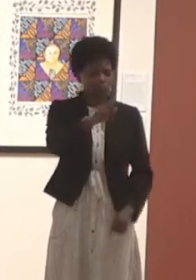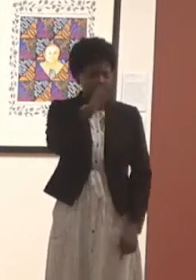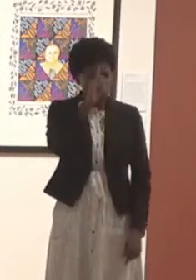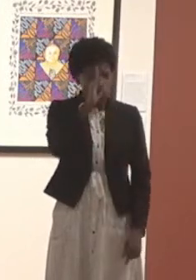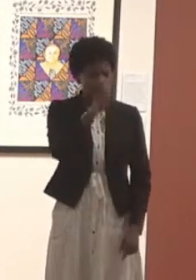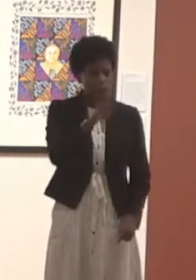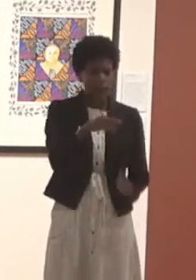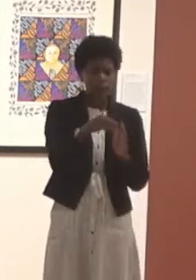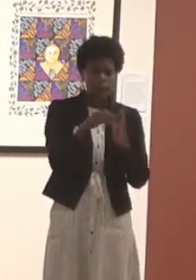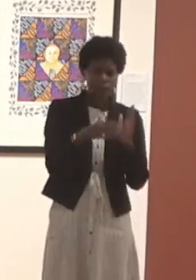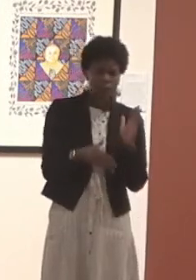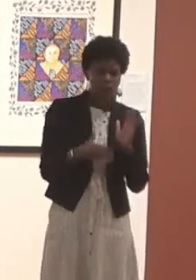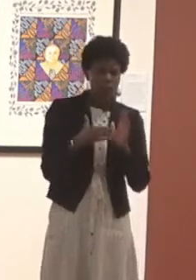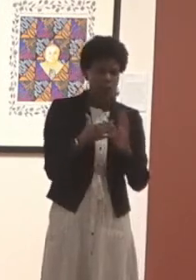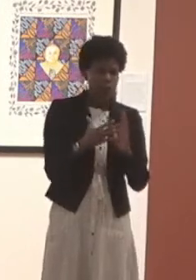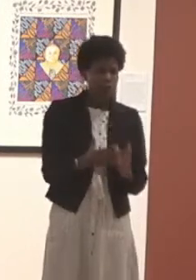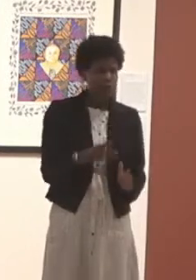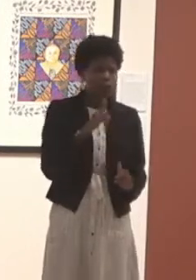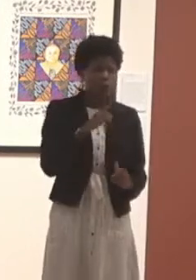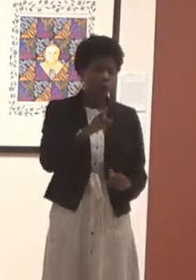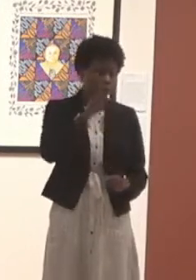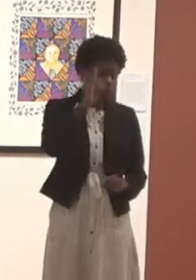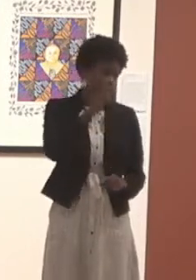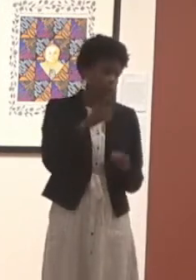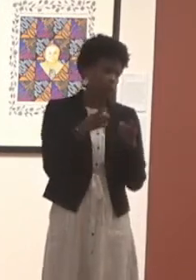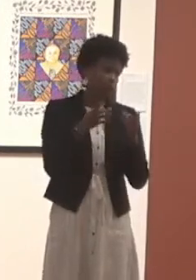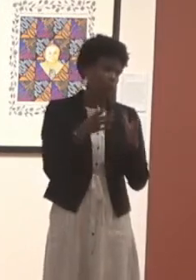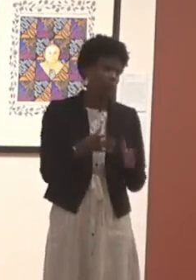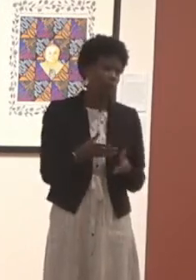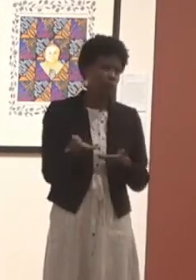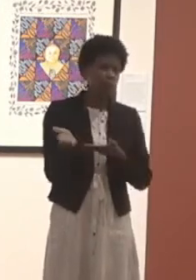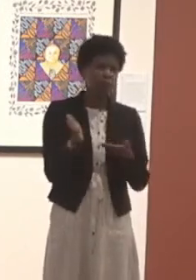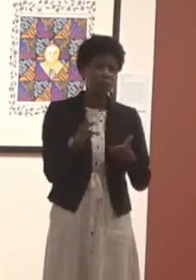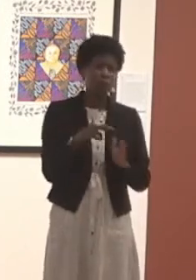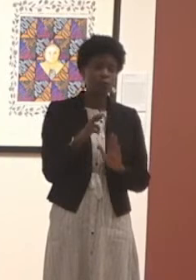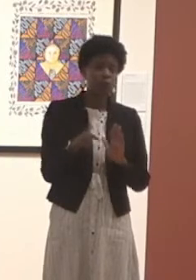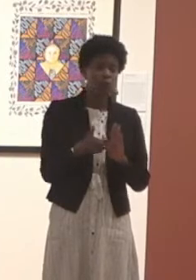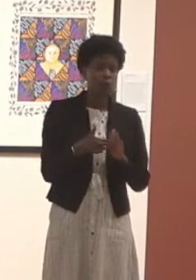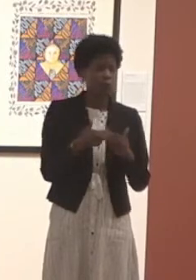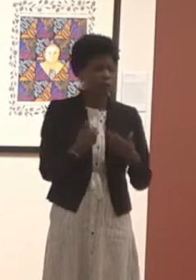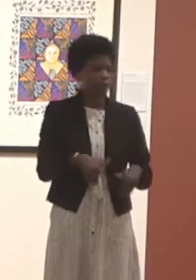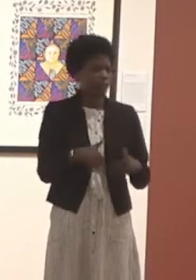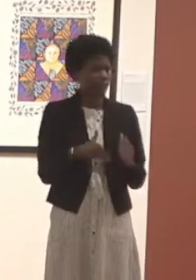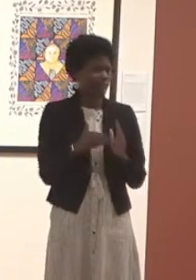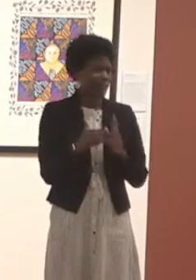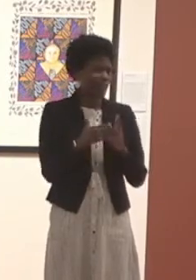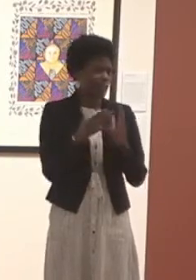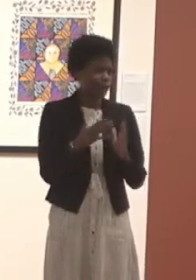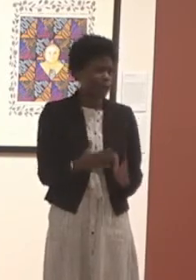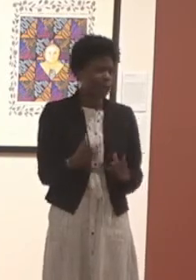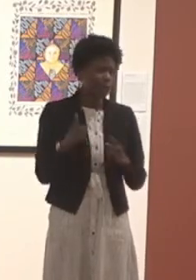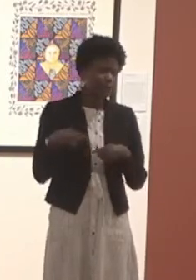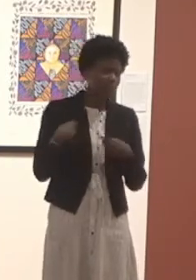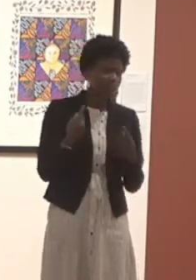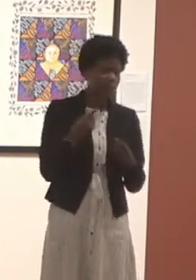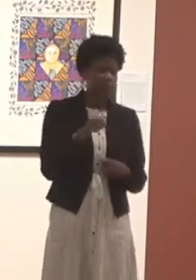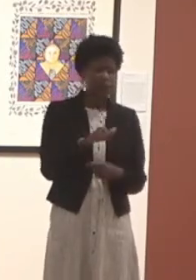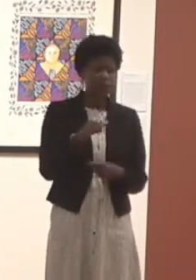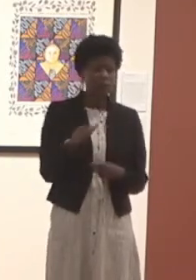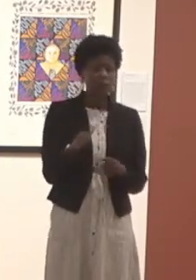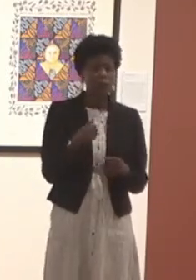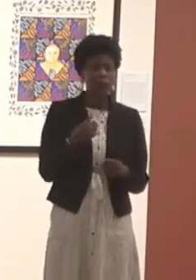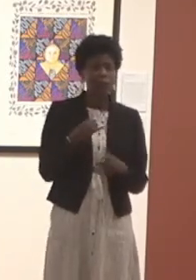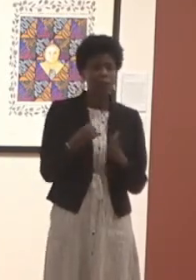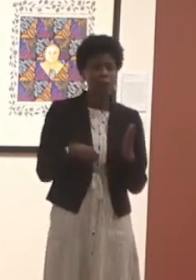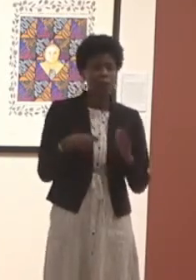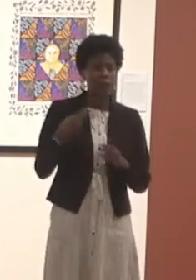also will be a brilliant director. Dr. Saggese brings to her new role a body of scholarship and African American art history, as well as a